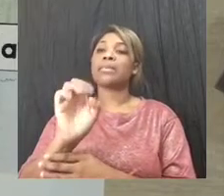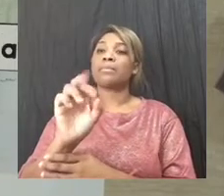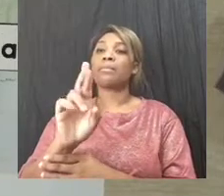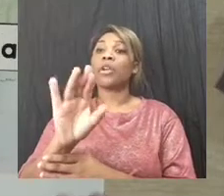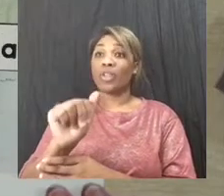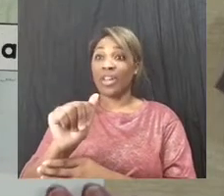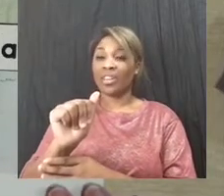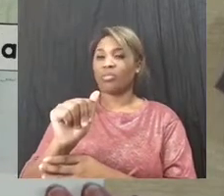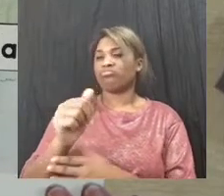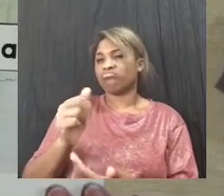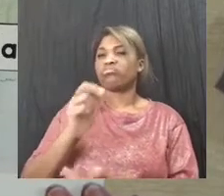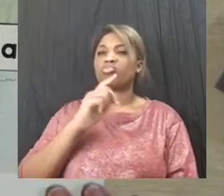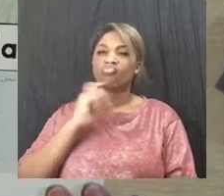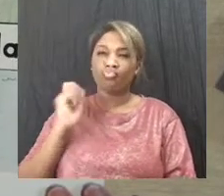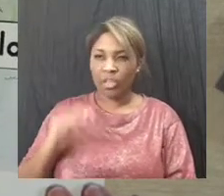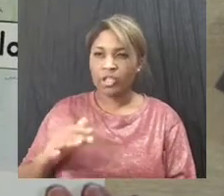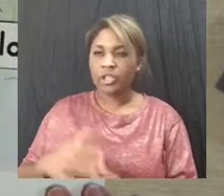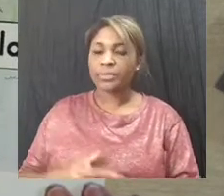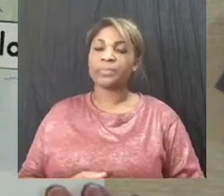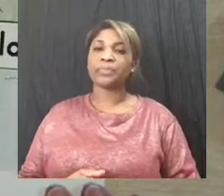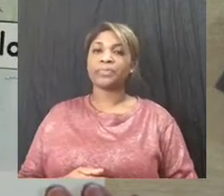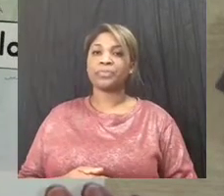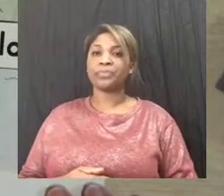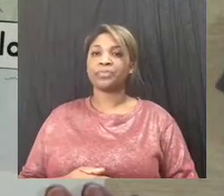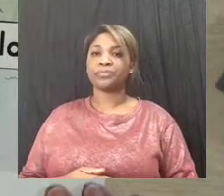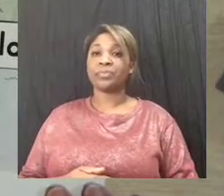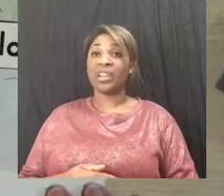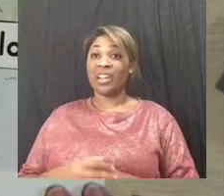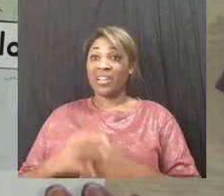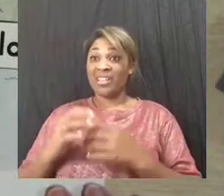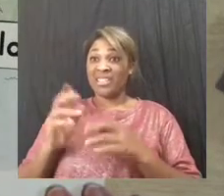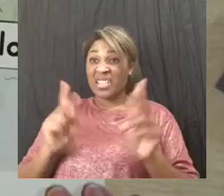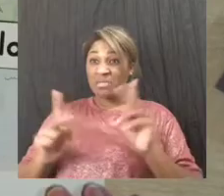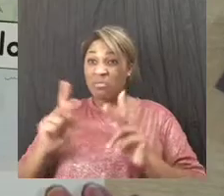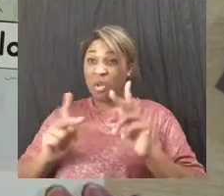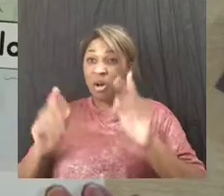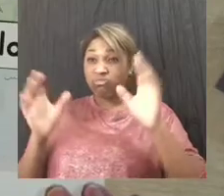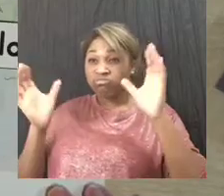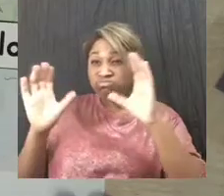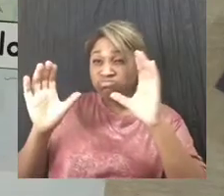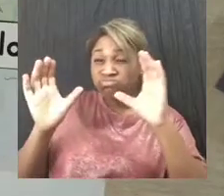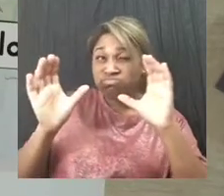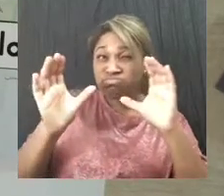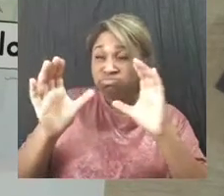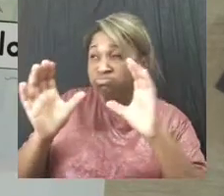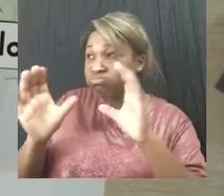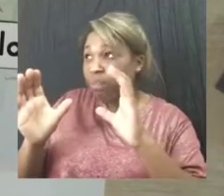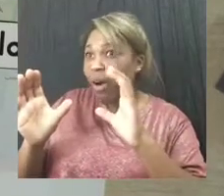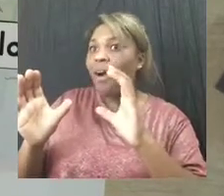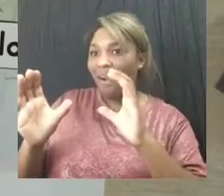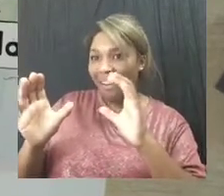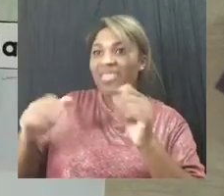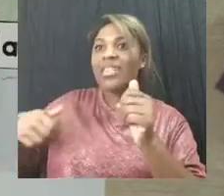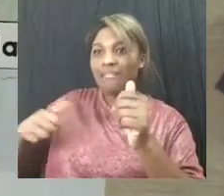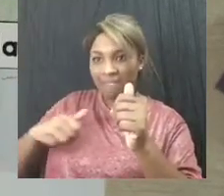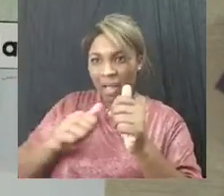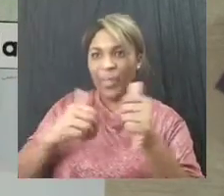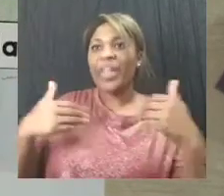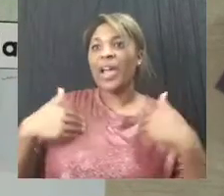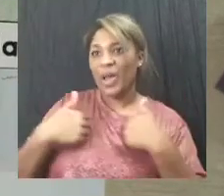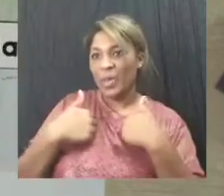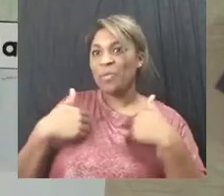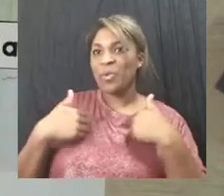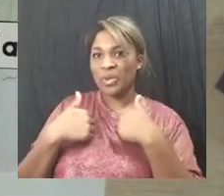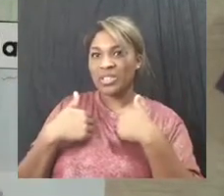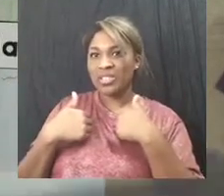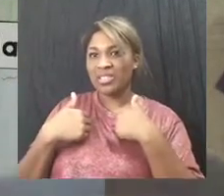So the hunters followed the animals across the land bridge. This